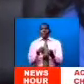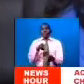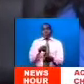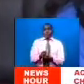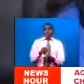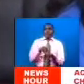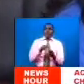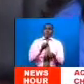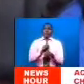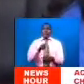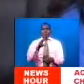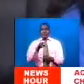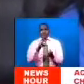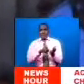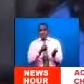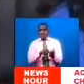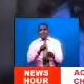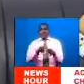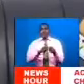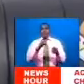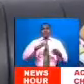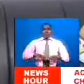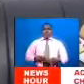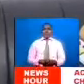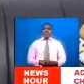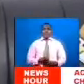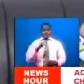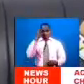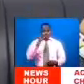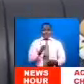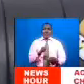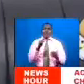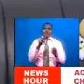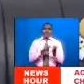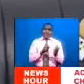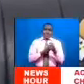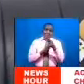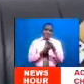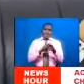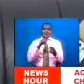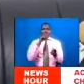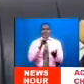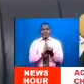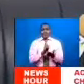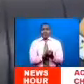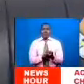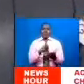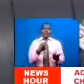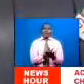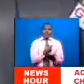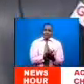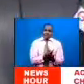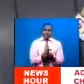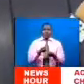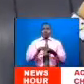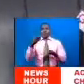in media for training courses in China. The Minister for Information and Media Relations, Mr. Mahama Ayariga, said Ghana has